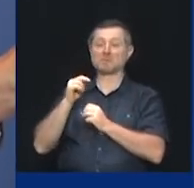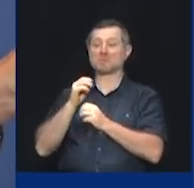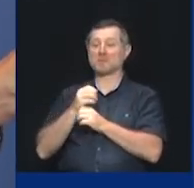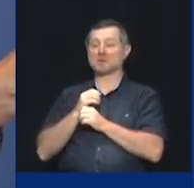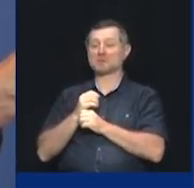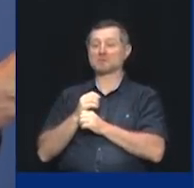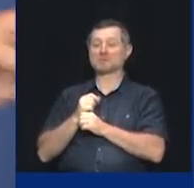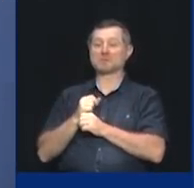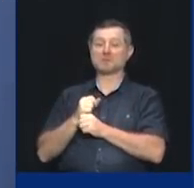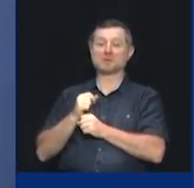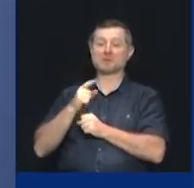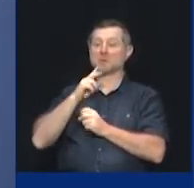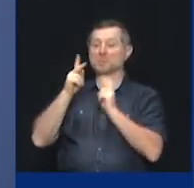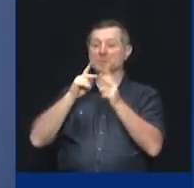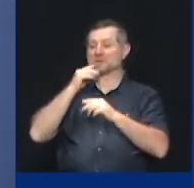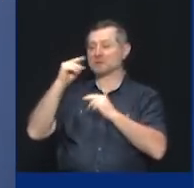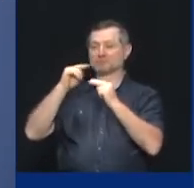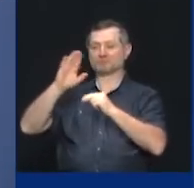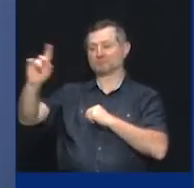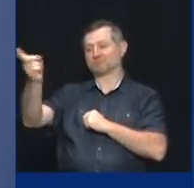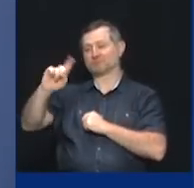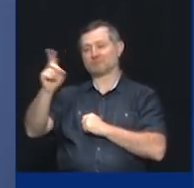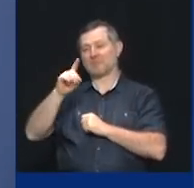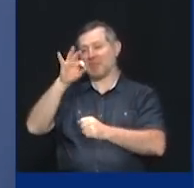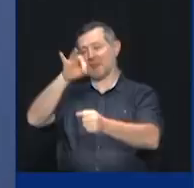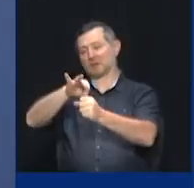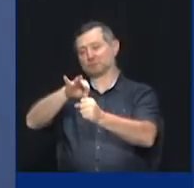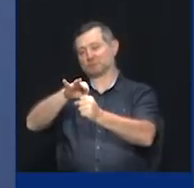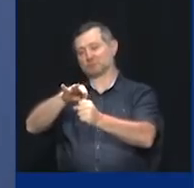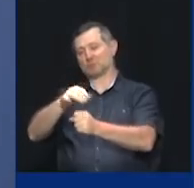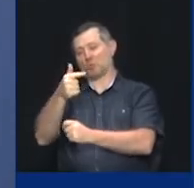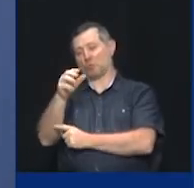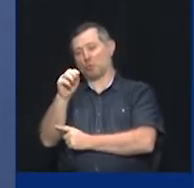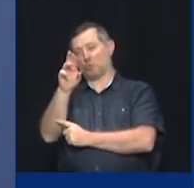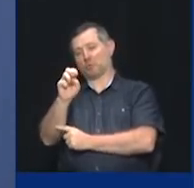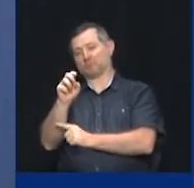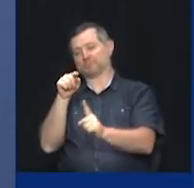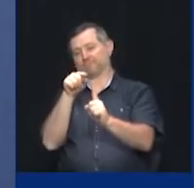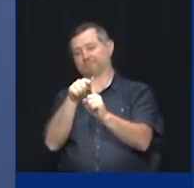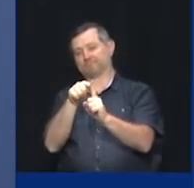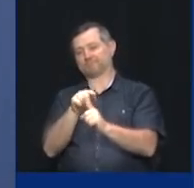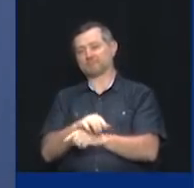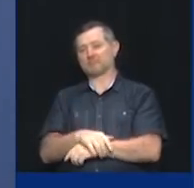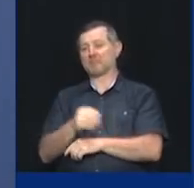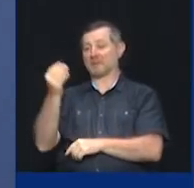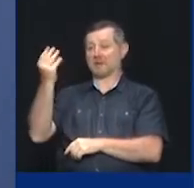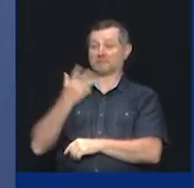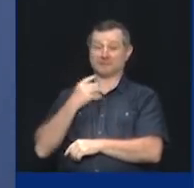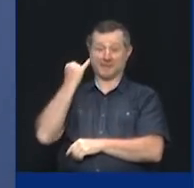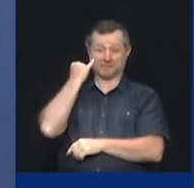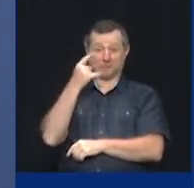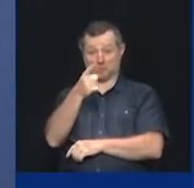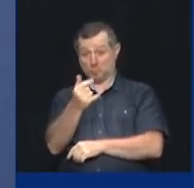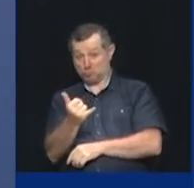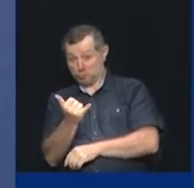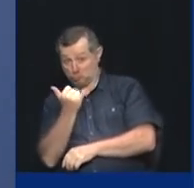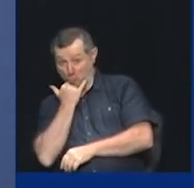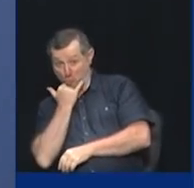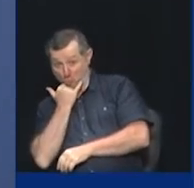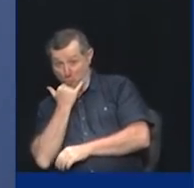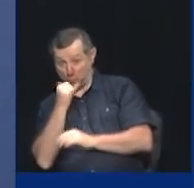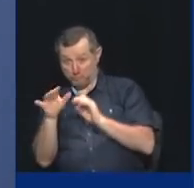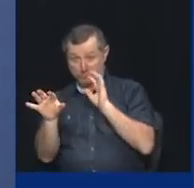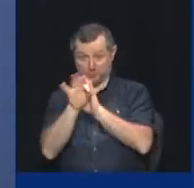going to be elected. They said, OK, well, on the off chance that you're wrong and Bush gets elected, we're going to